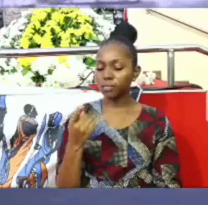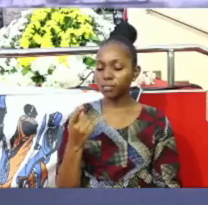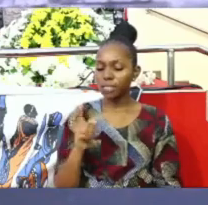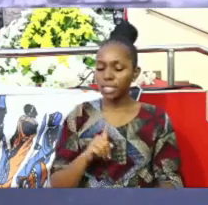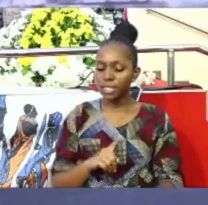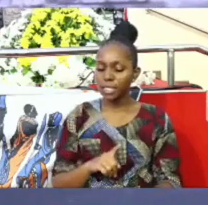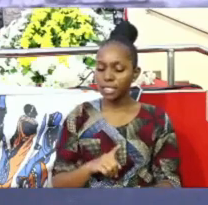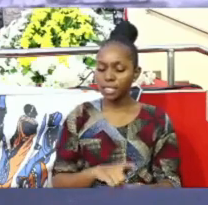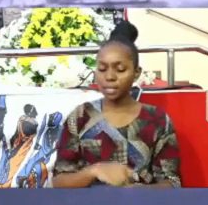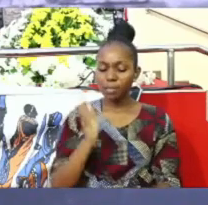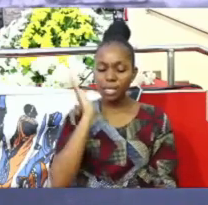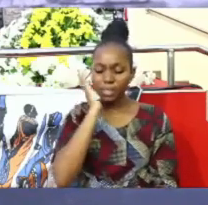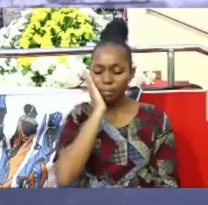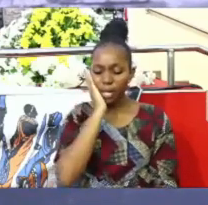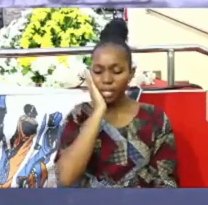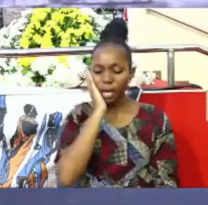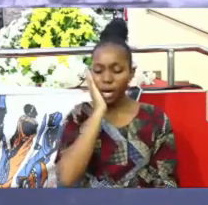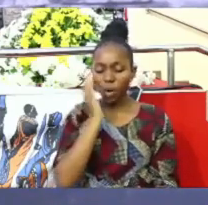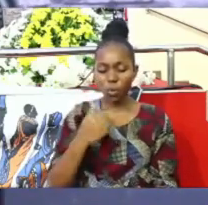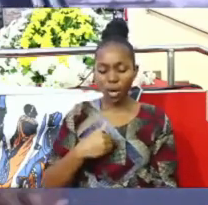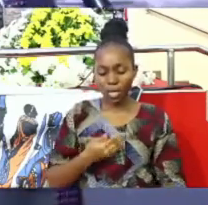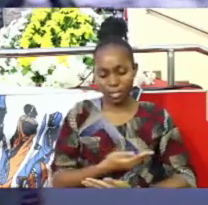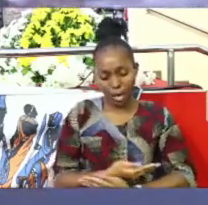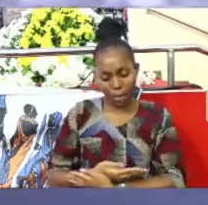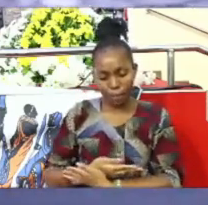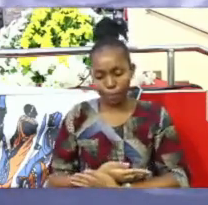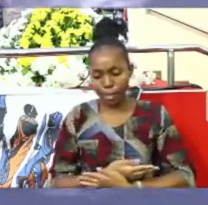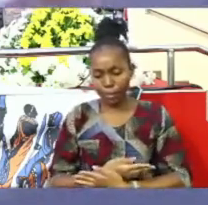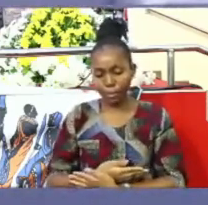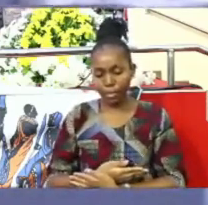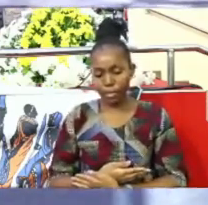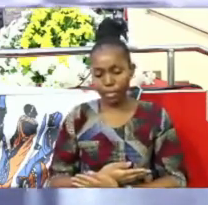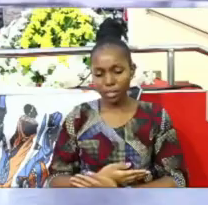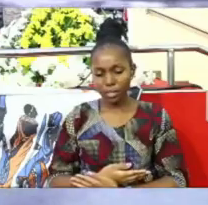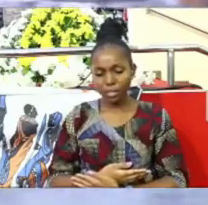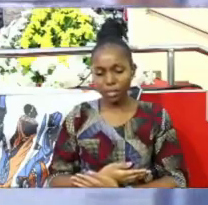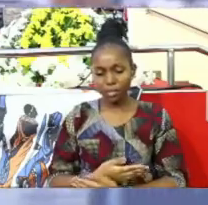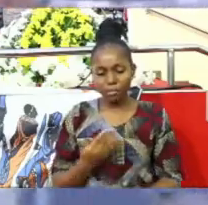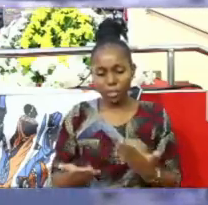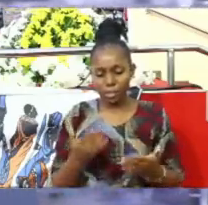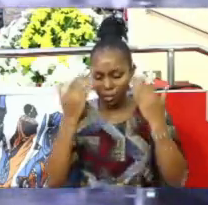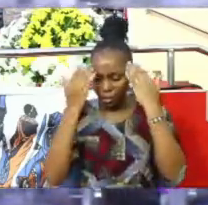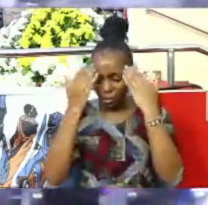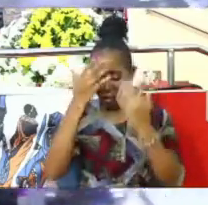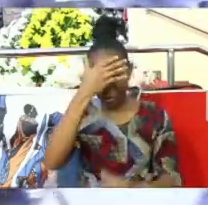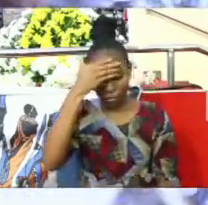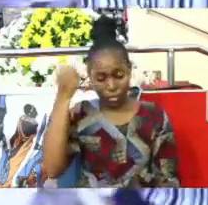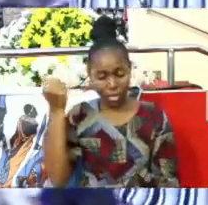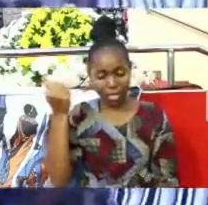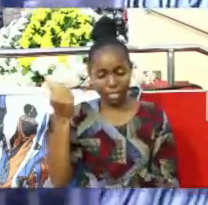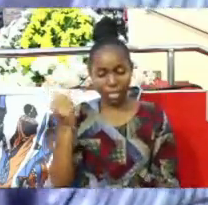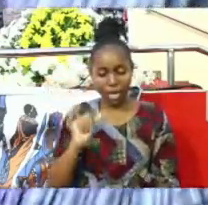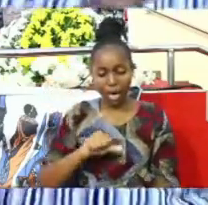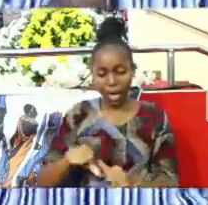As a mother who is sucking her child. Though she may forget about her child. You will never forget